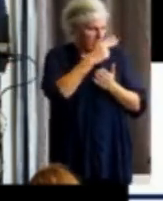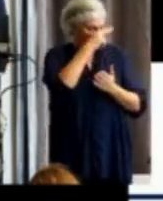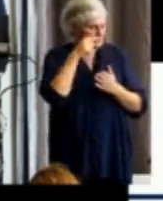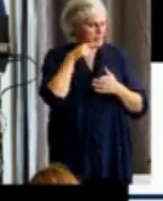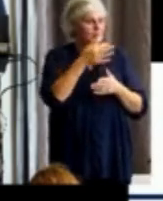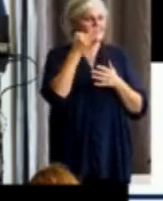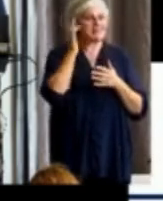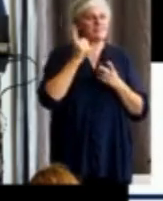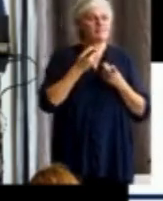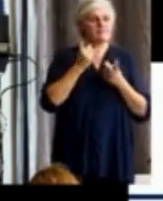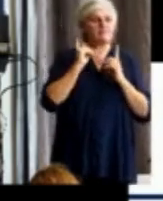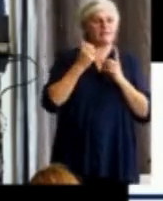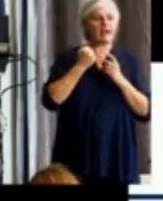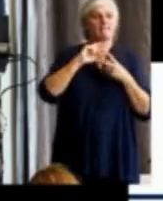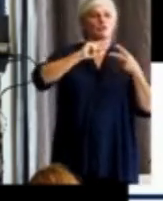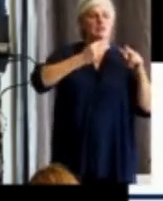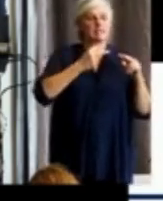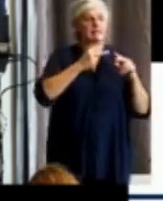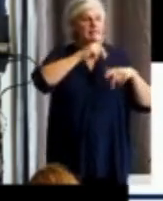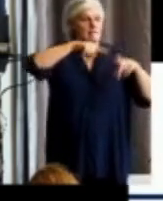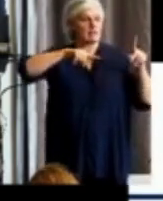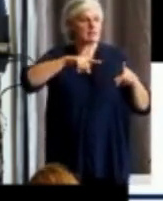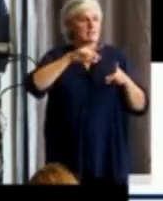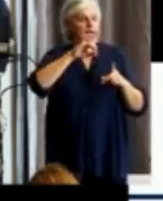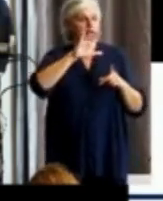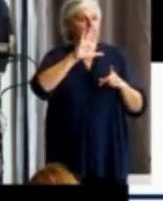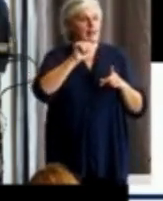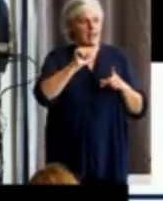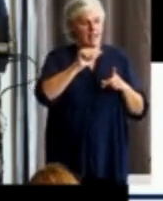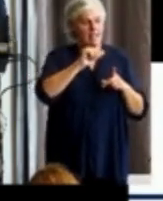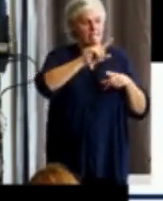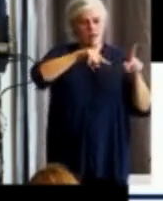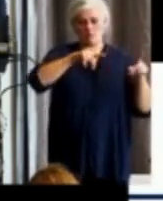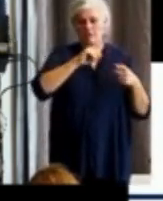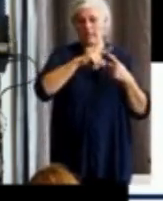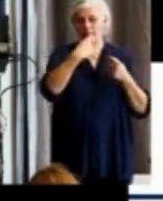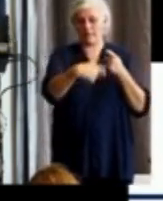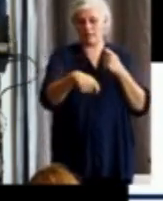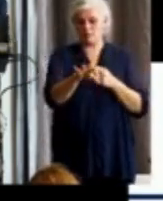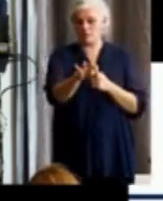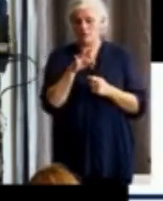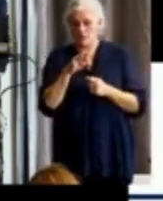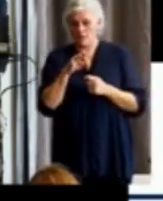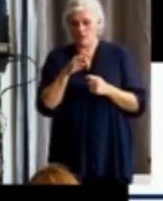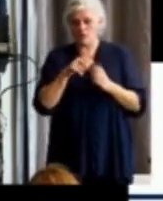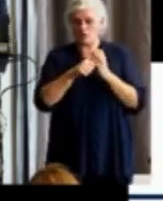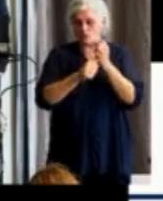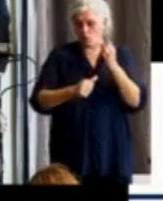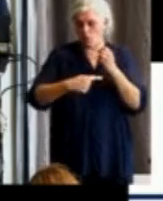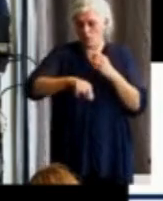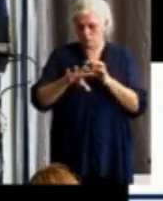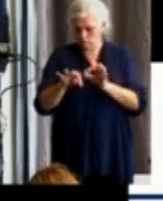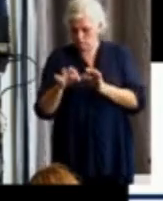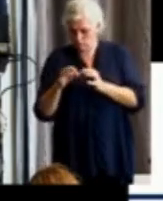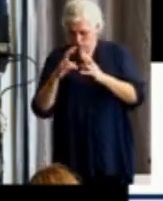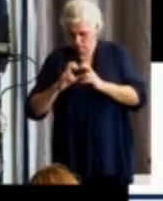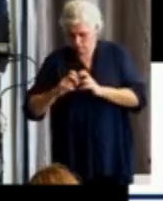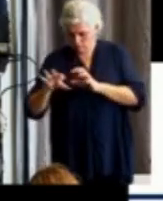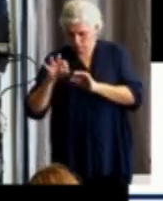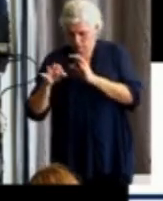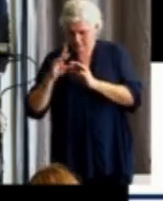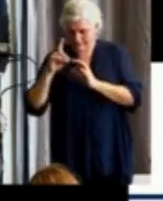had the genetic variant, this HLA variant. And then we took stool samples and extracted the DNA